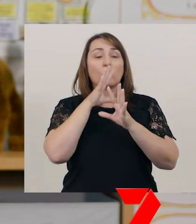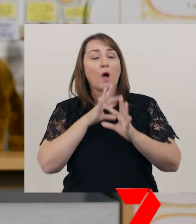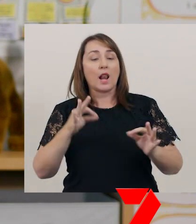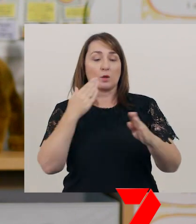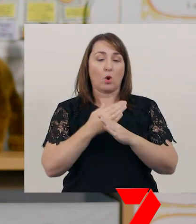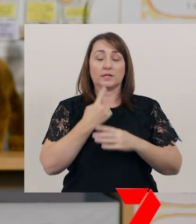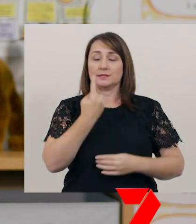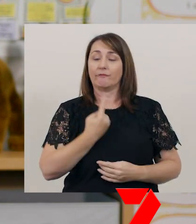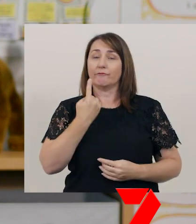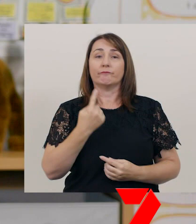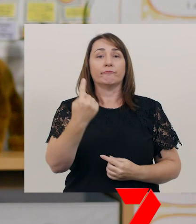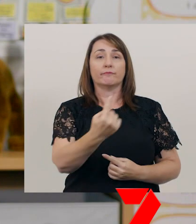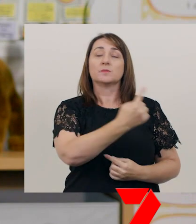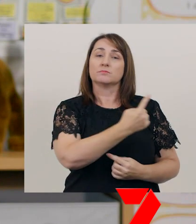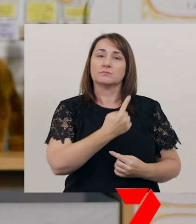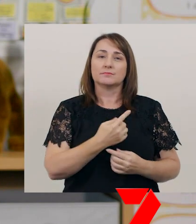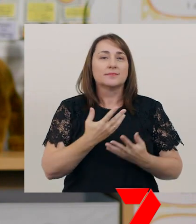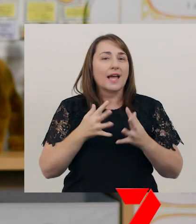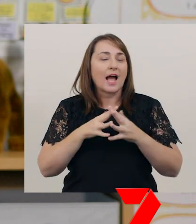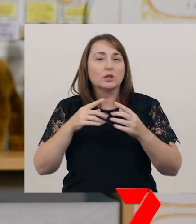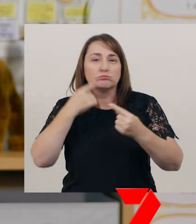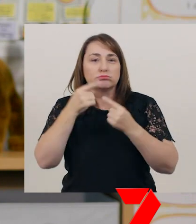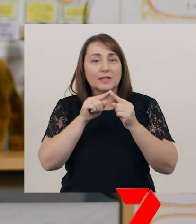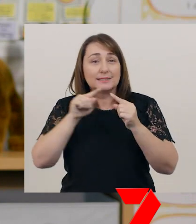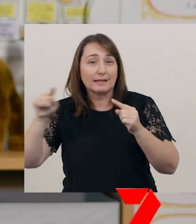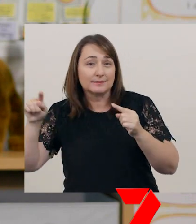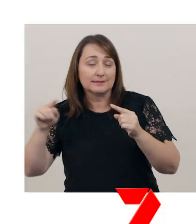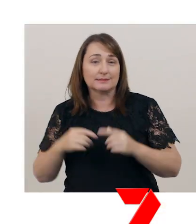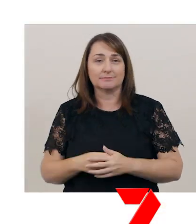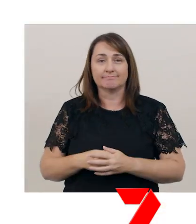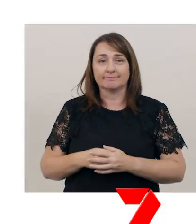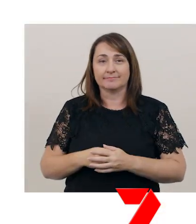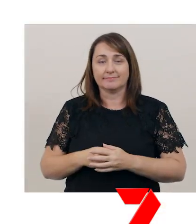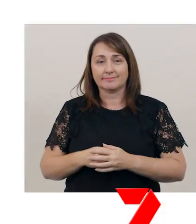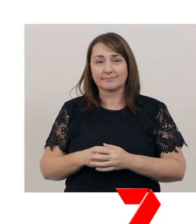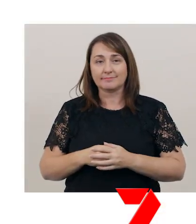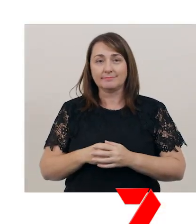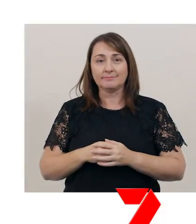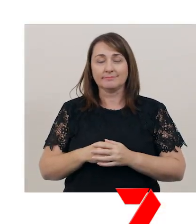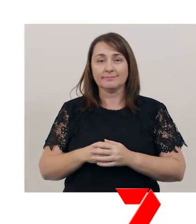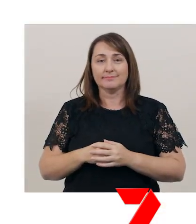quietly working on an independent task? How might you describe this classroom using a metaphor?